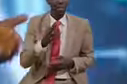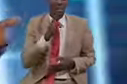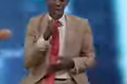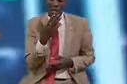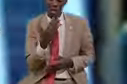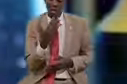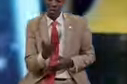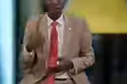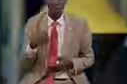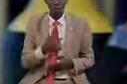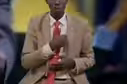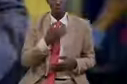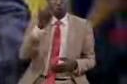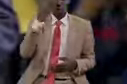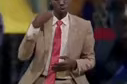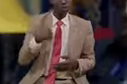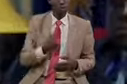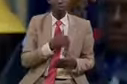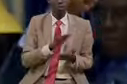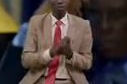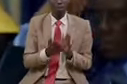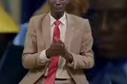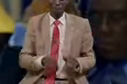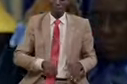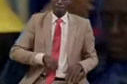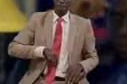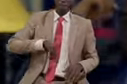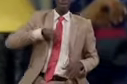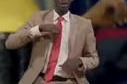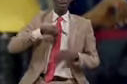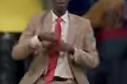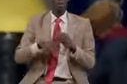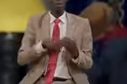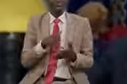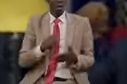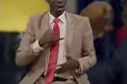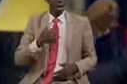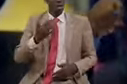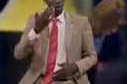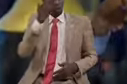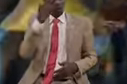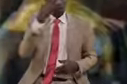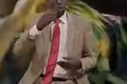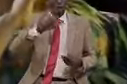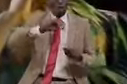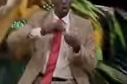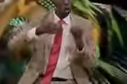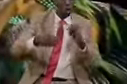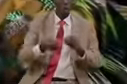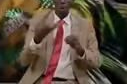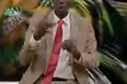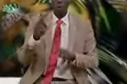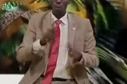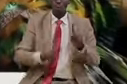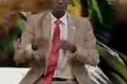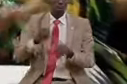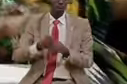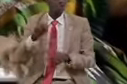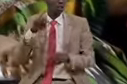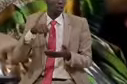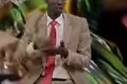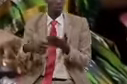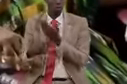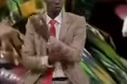we pride ourselves in. I know the population of our country. Good, good for you.